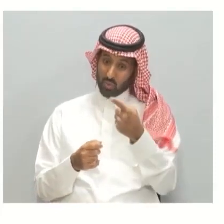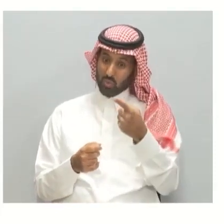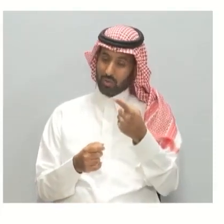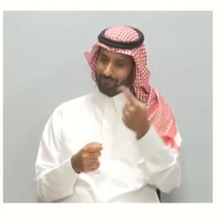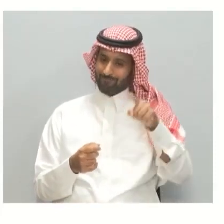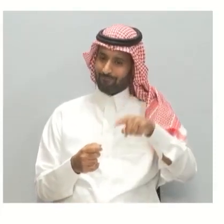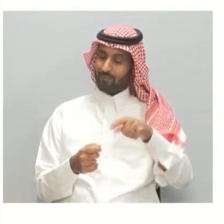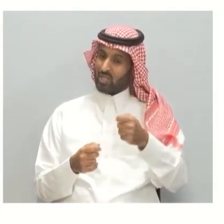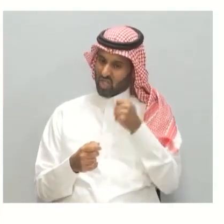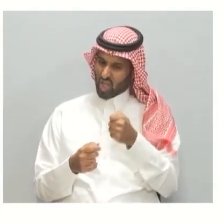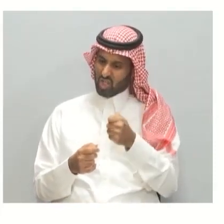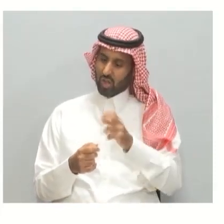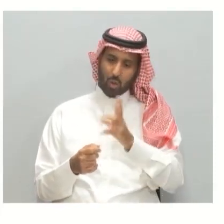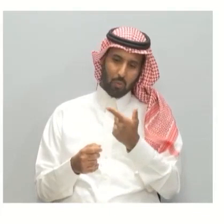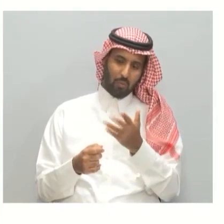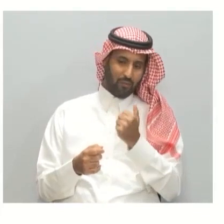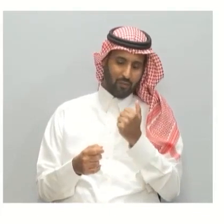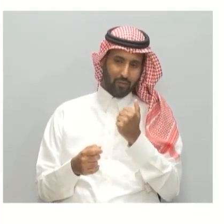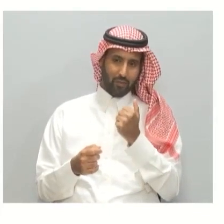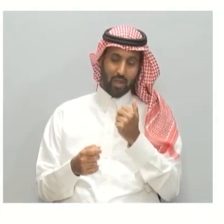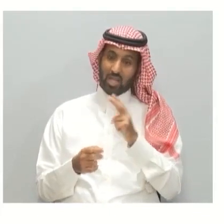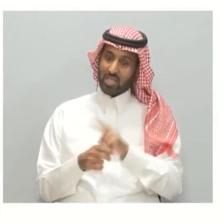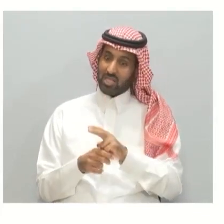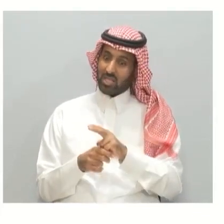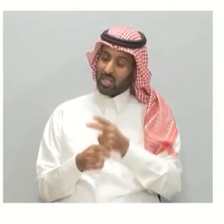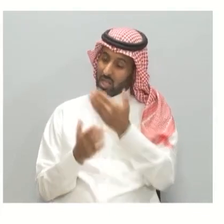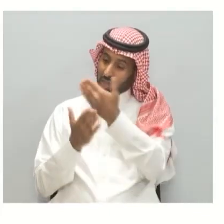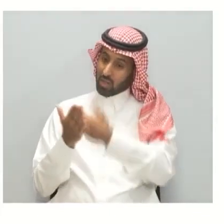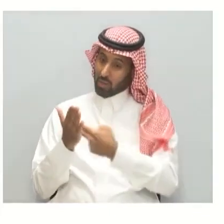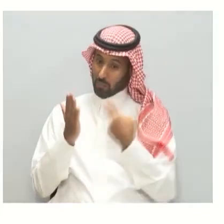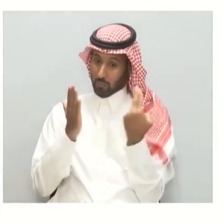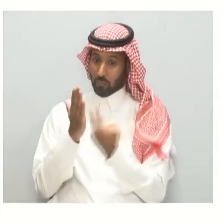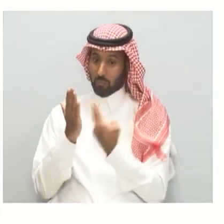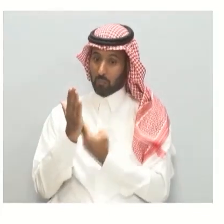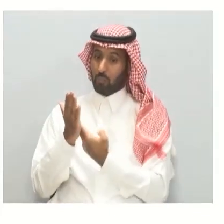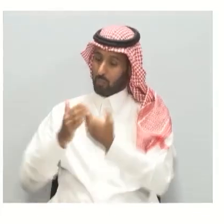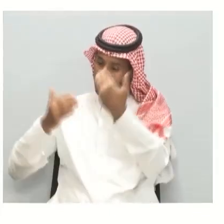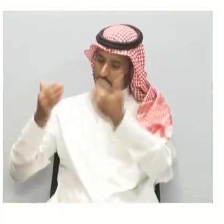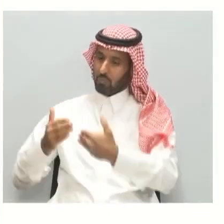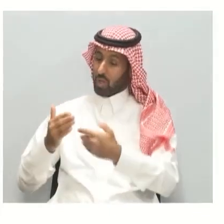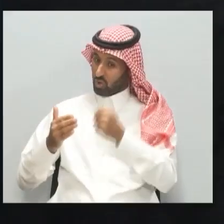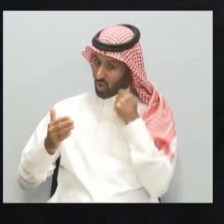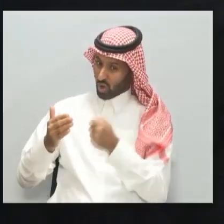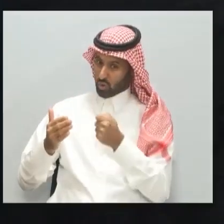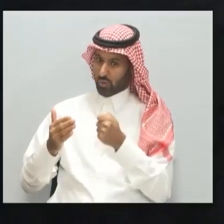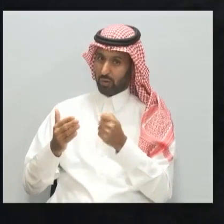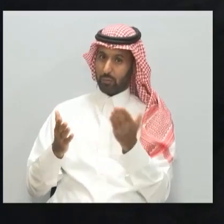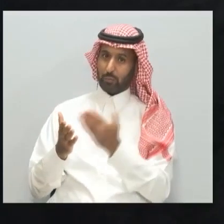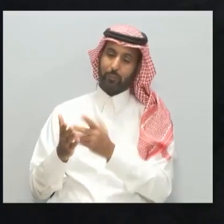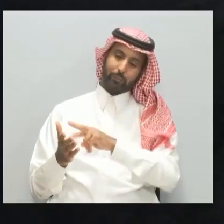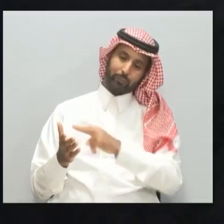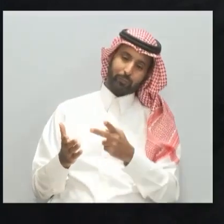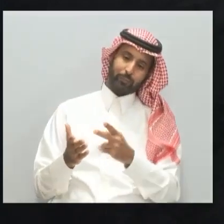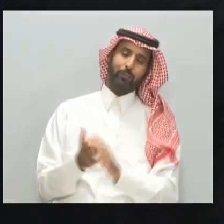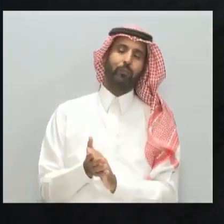authentic and fake paintings. So they work with paintings to check if the painting is original,